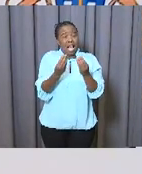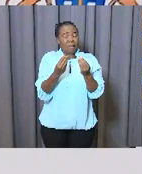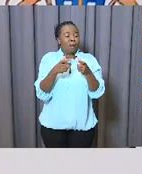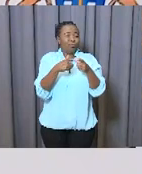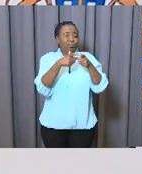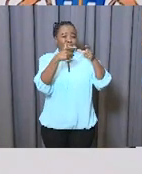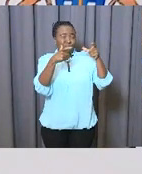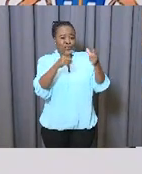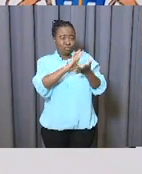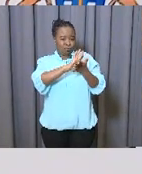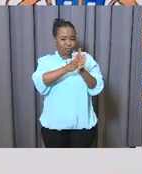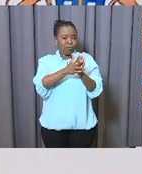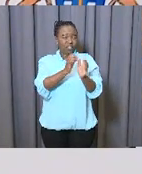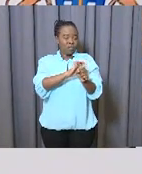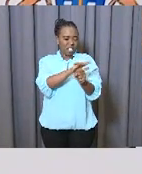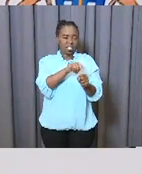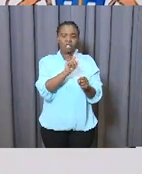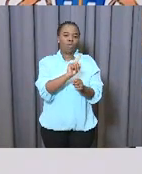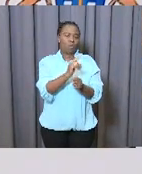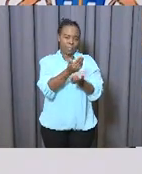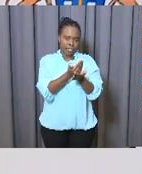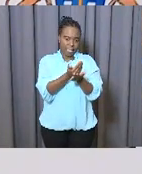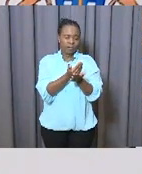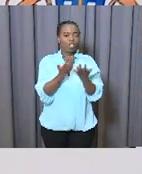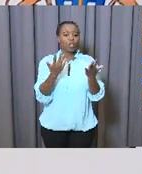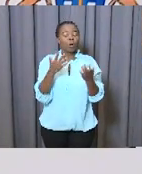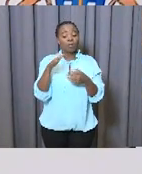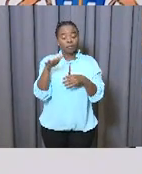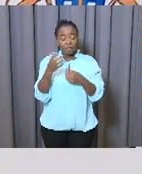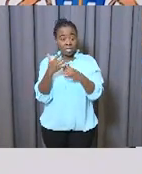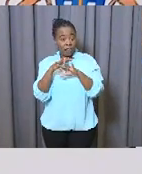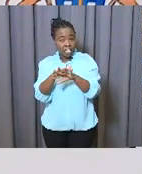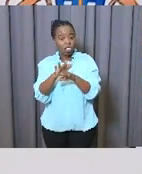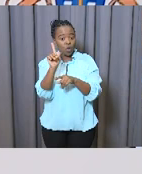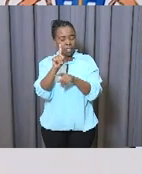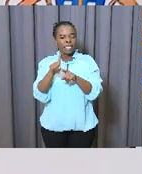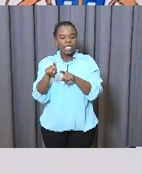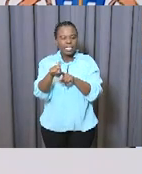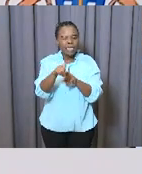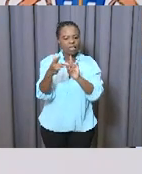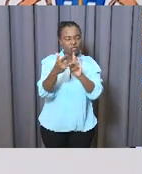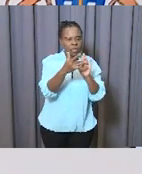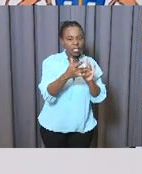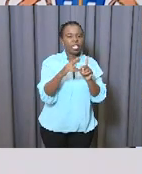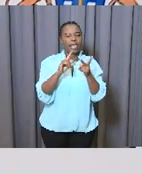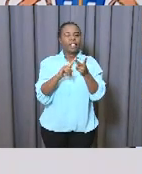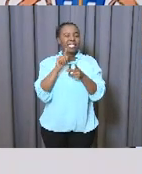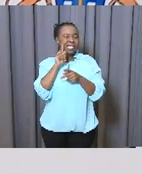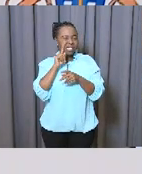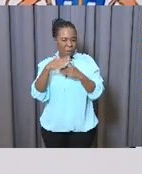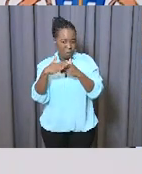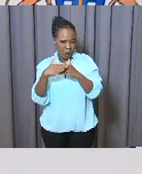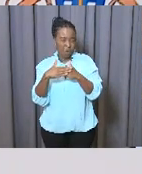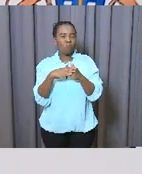in those areas. Those interventions is about testing, is about tracing of contacts. And I